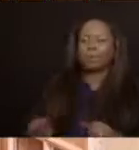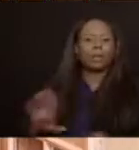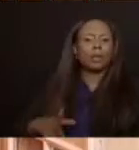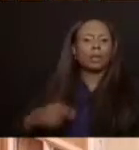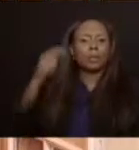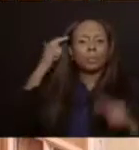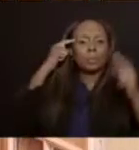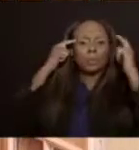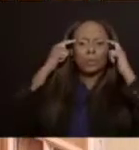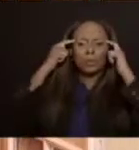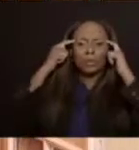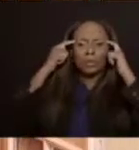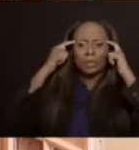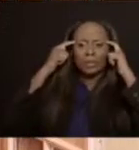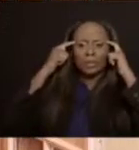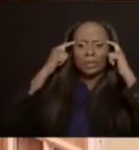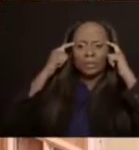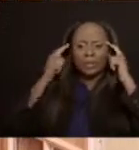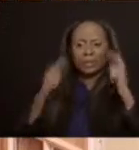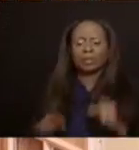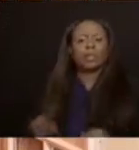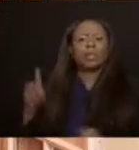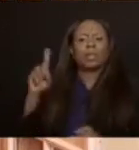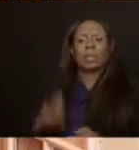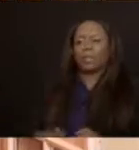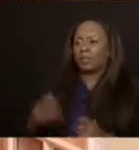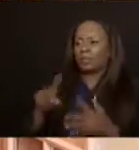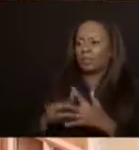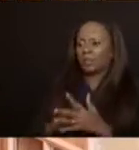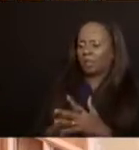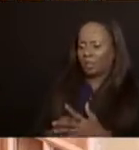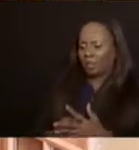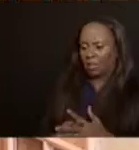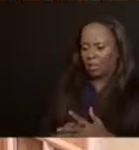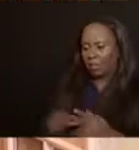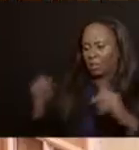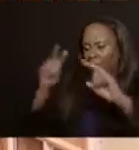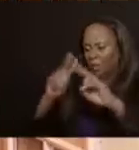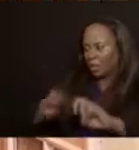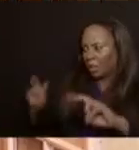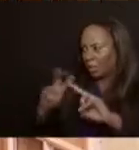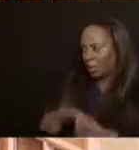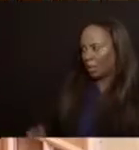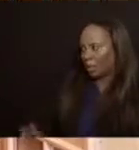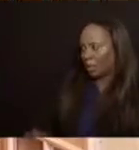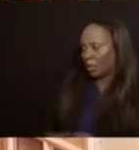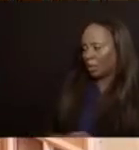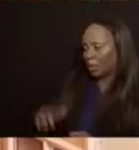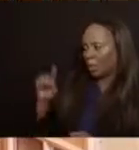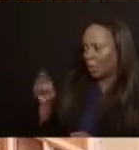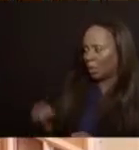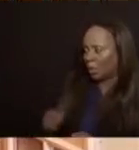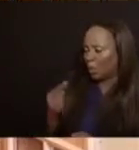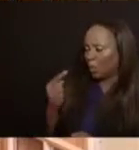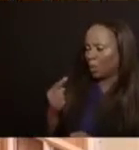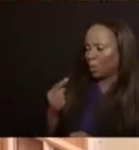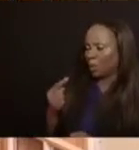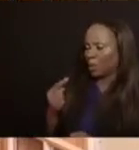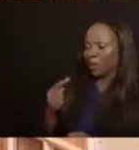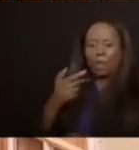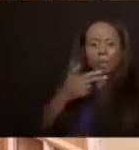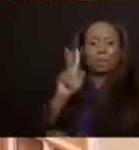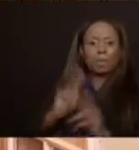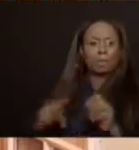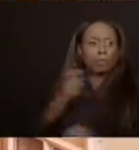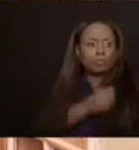have to stop looking at numbers of cases daily and start to look at only the hospitalizations and the deaths, because the